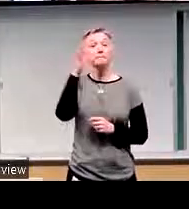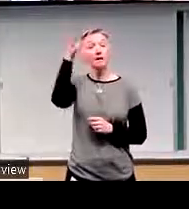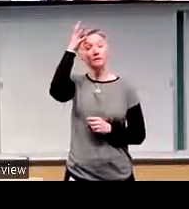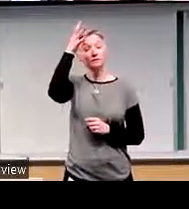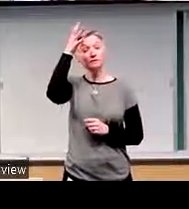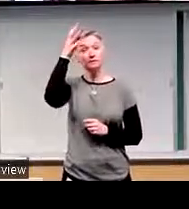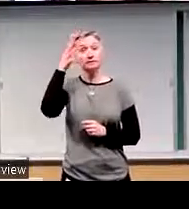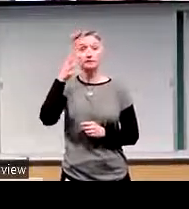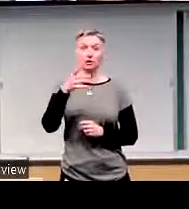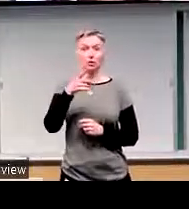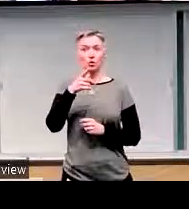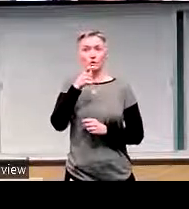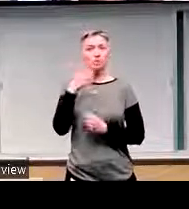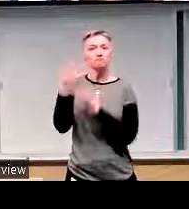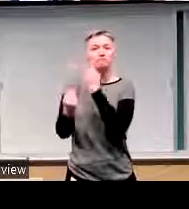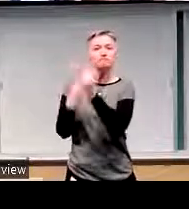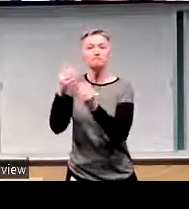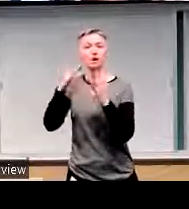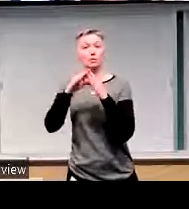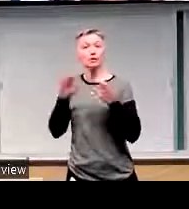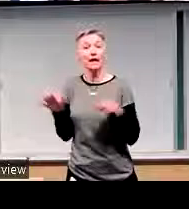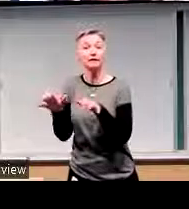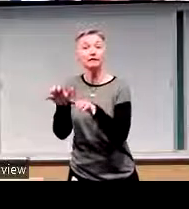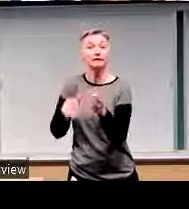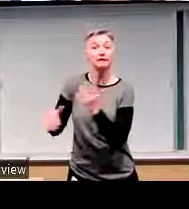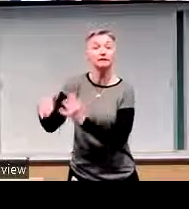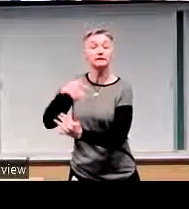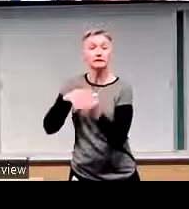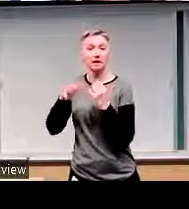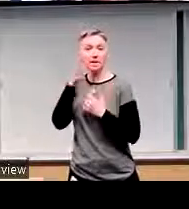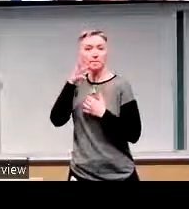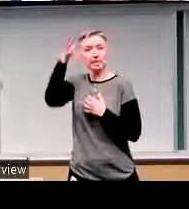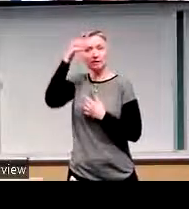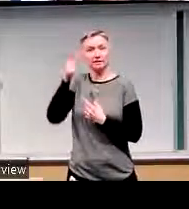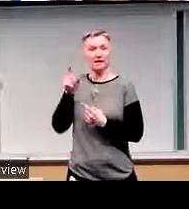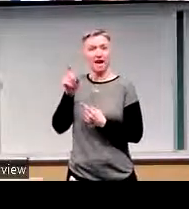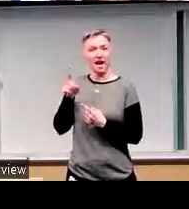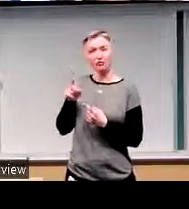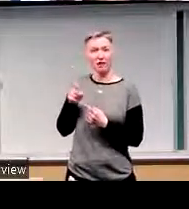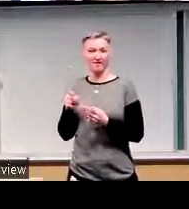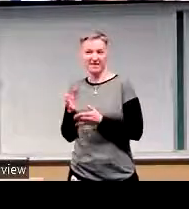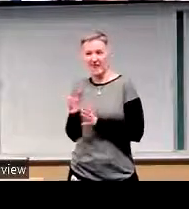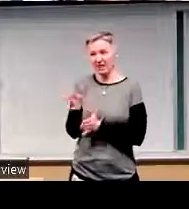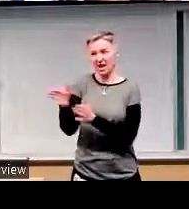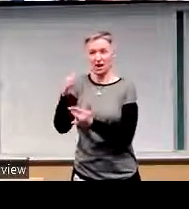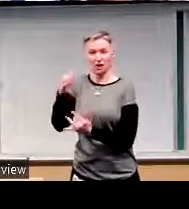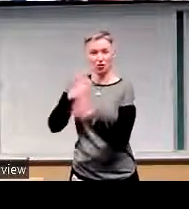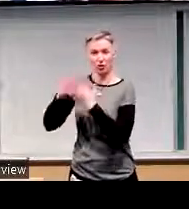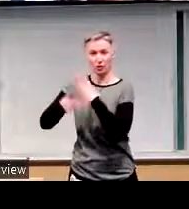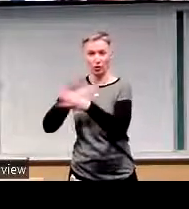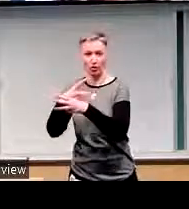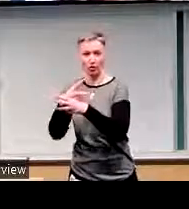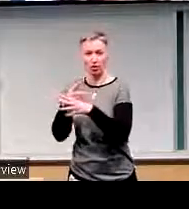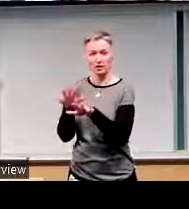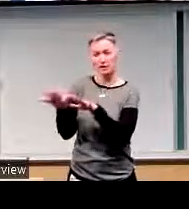engage in community activities have to navigate social intricacies, which requires at least